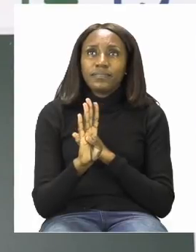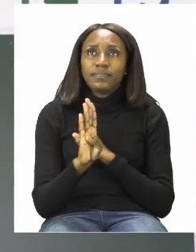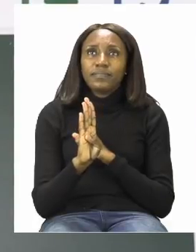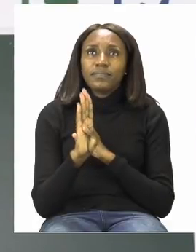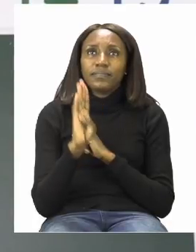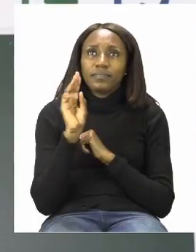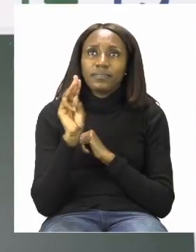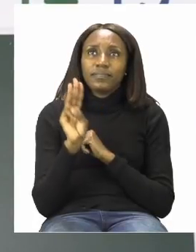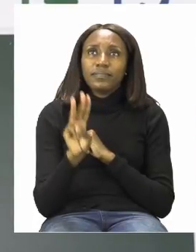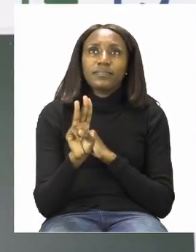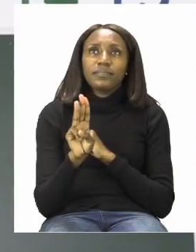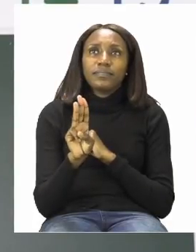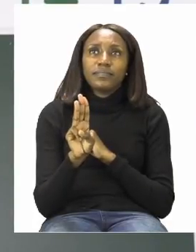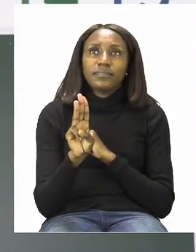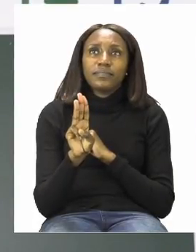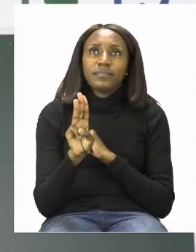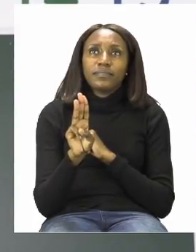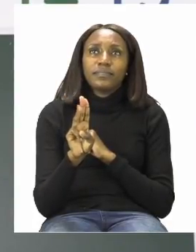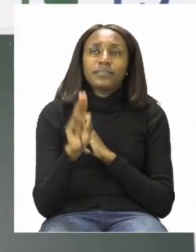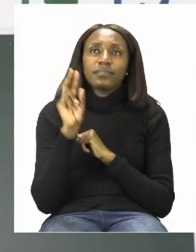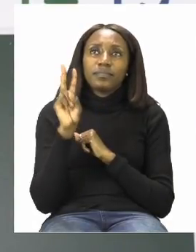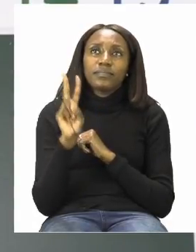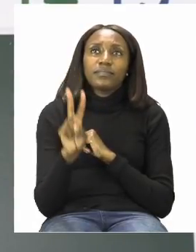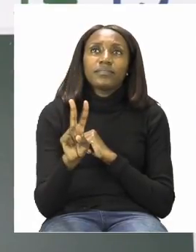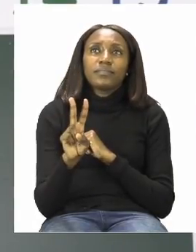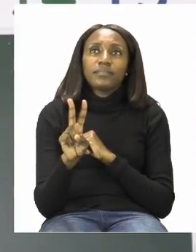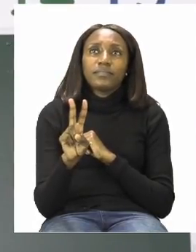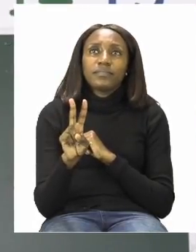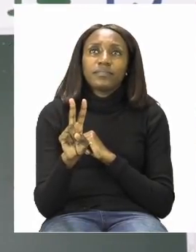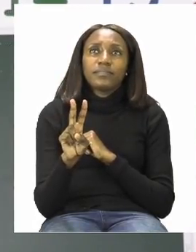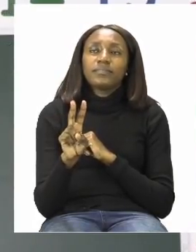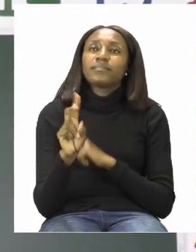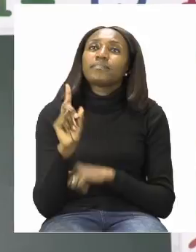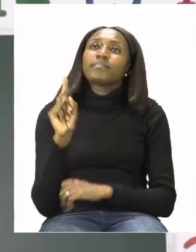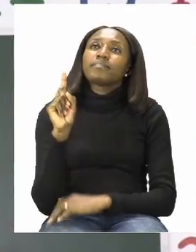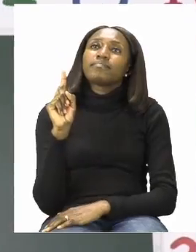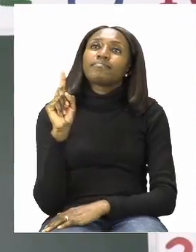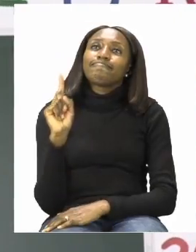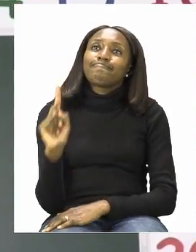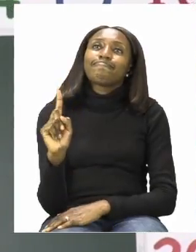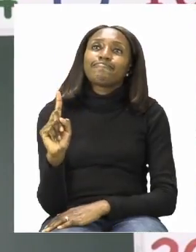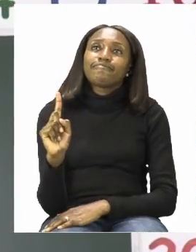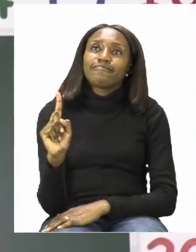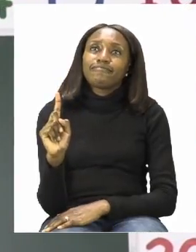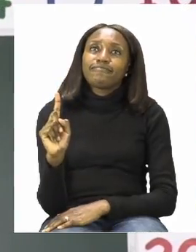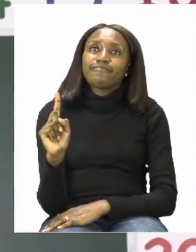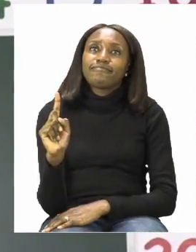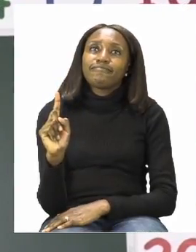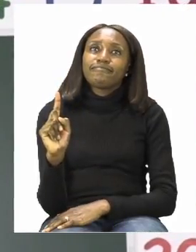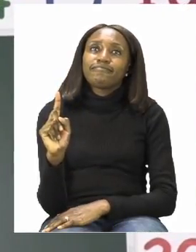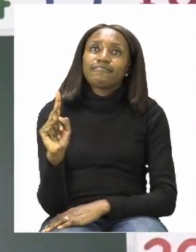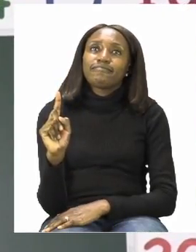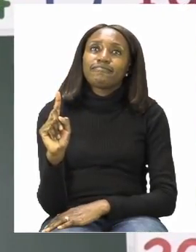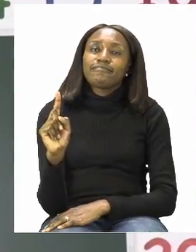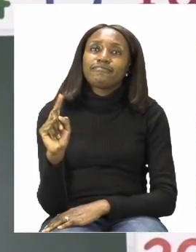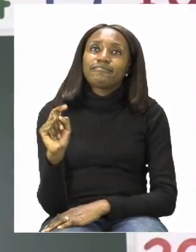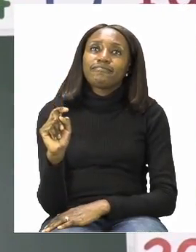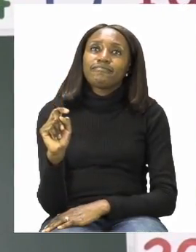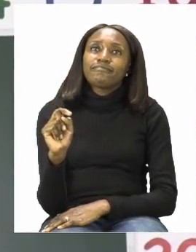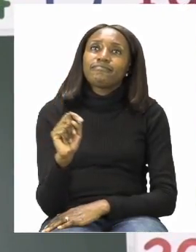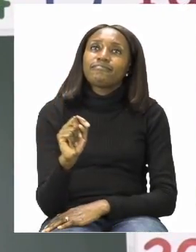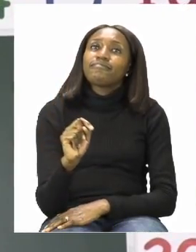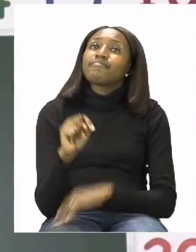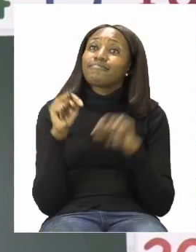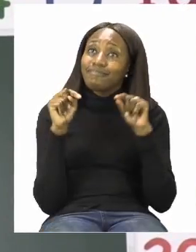4, 3, 2, and 1. And it's going to be